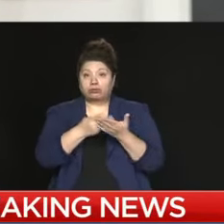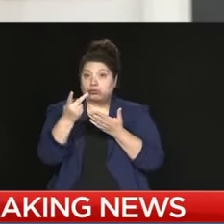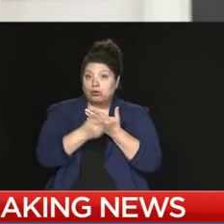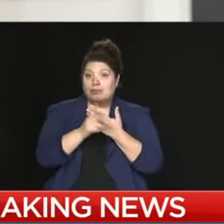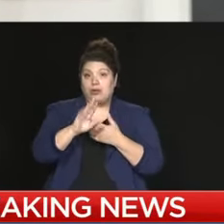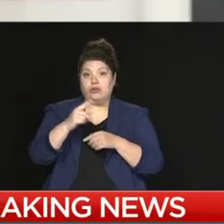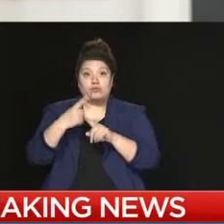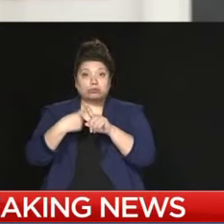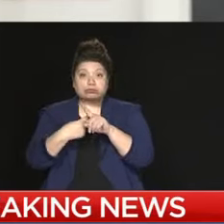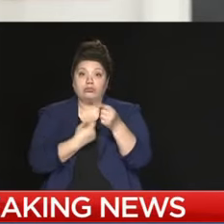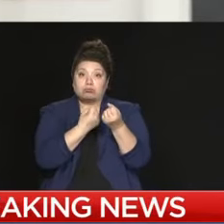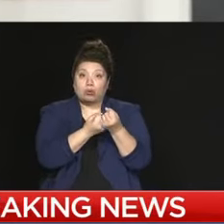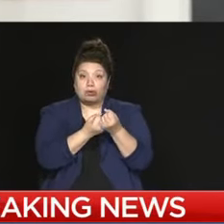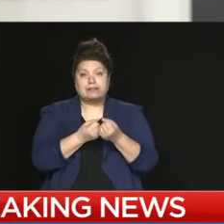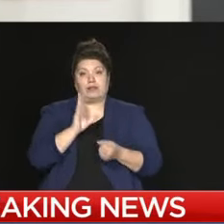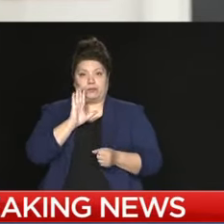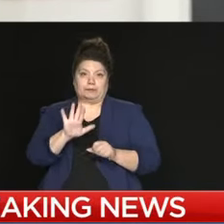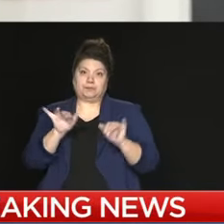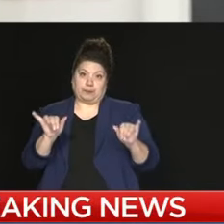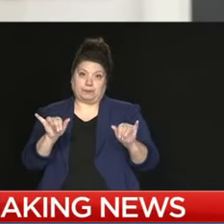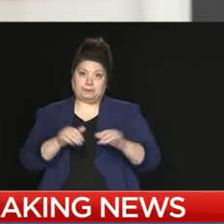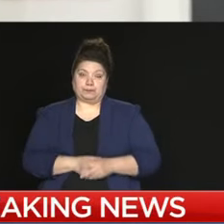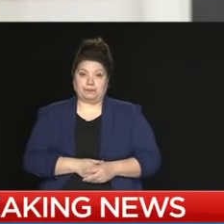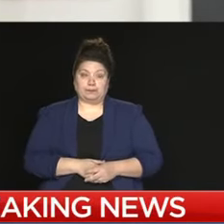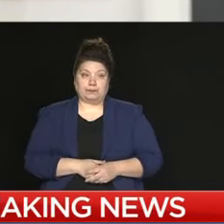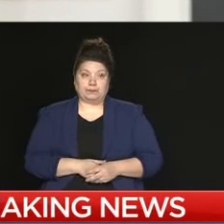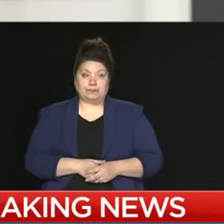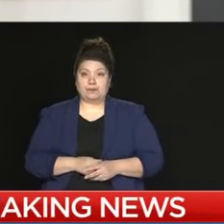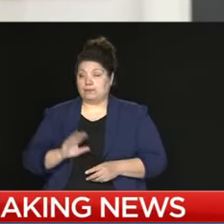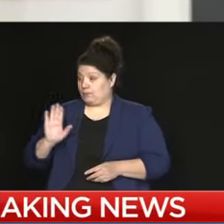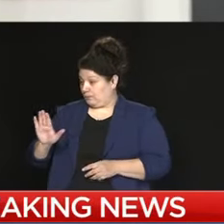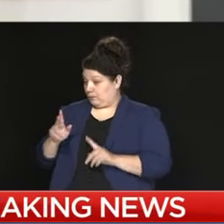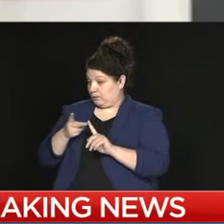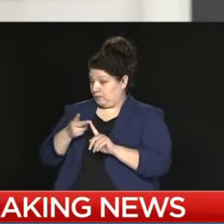now is how it is going to unfold. On follow-up?